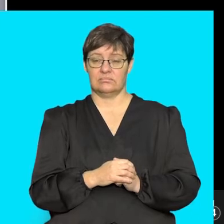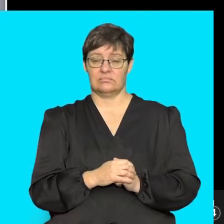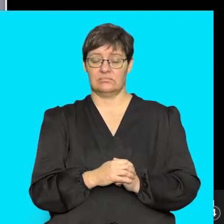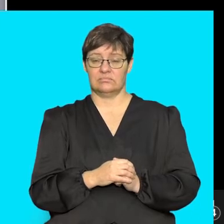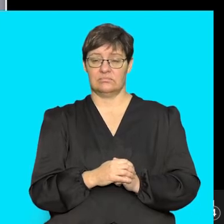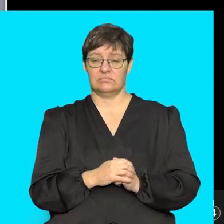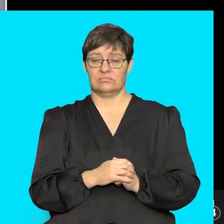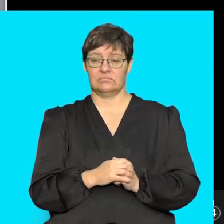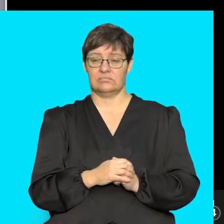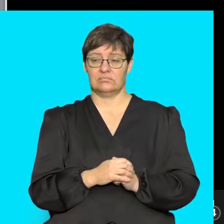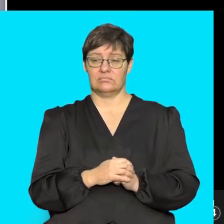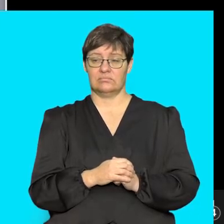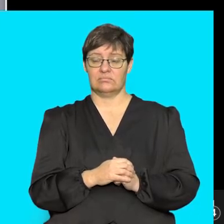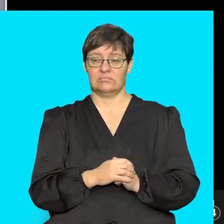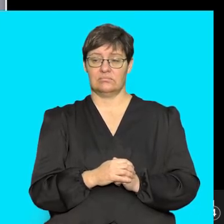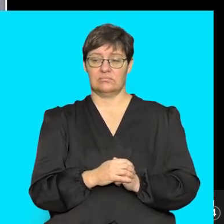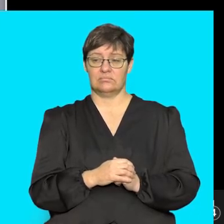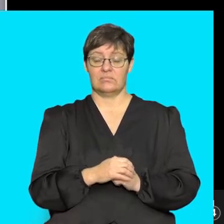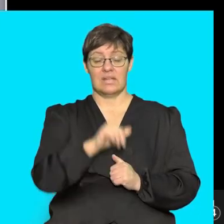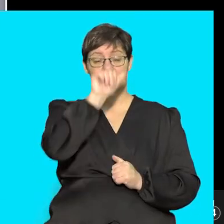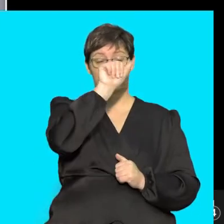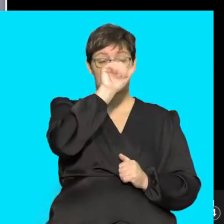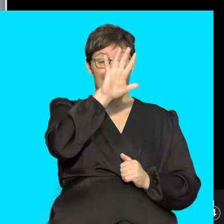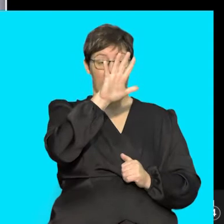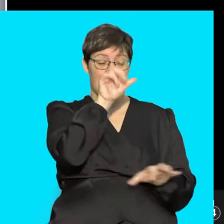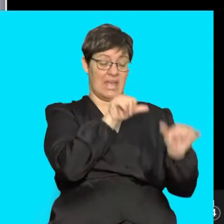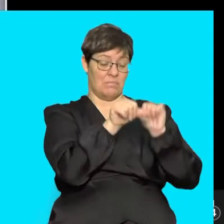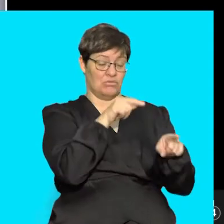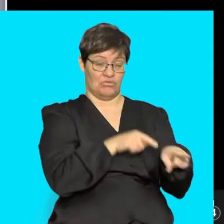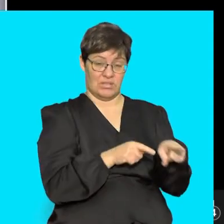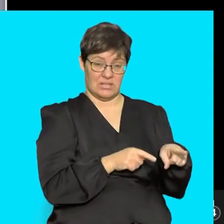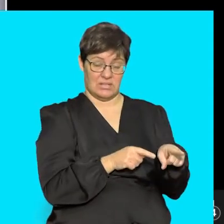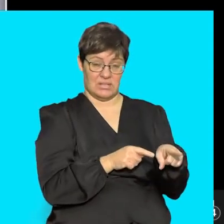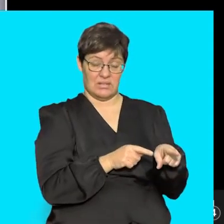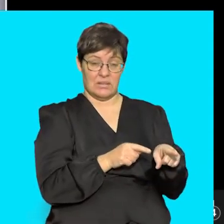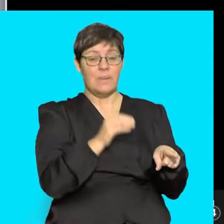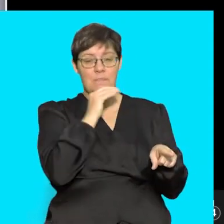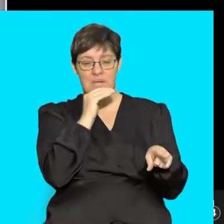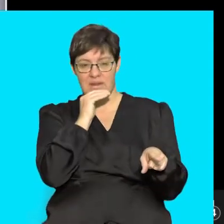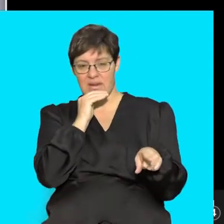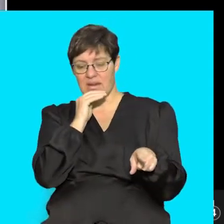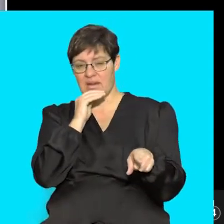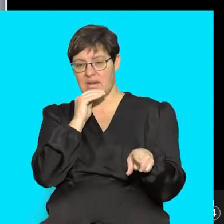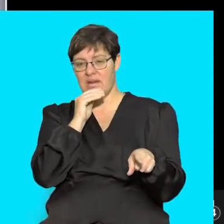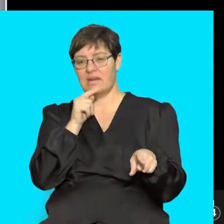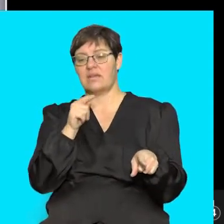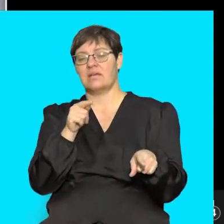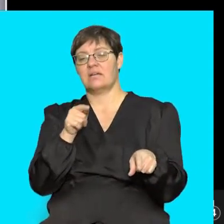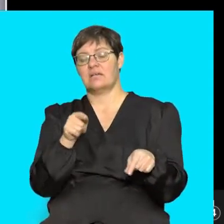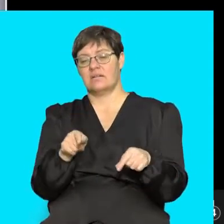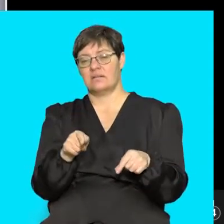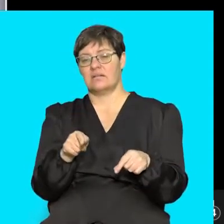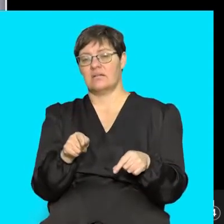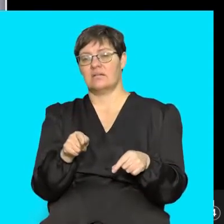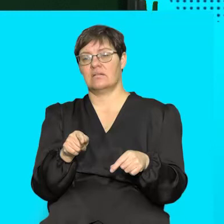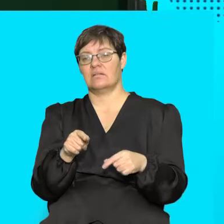70.98. So it's 65% chemistry leads to, if I round to one